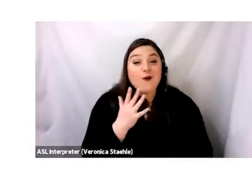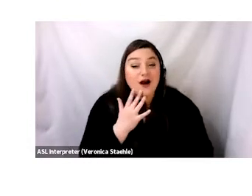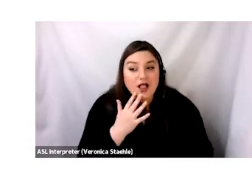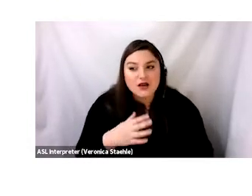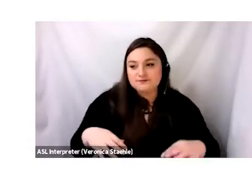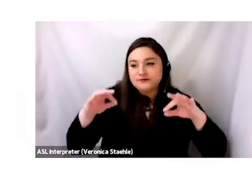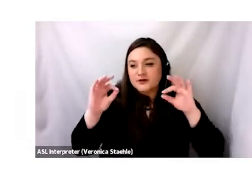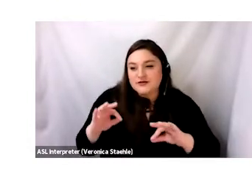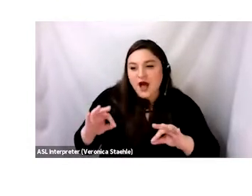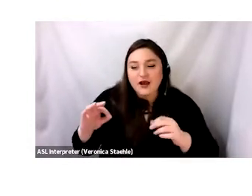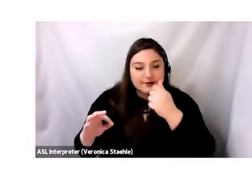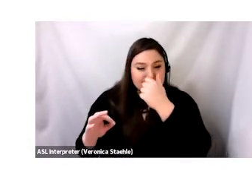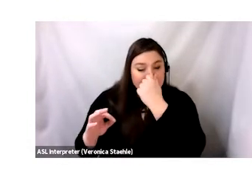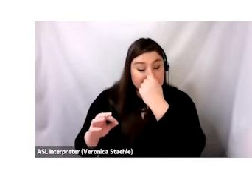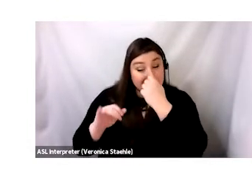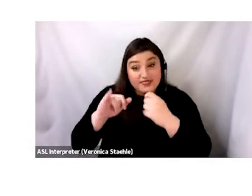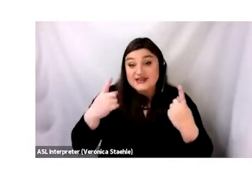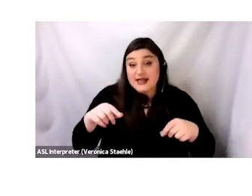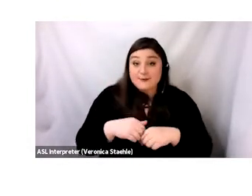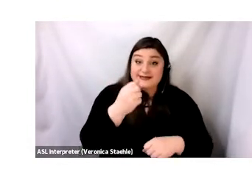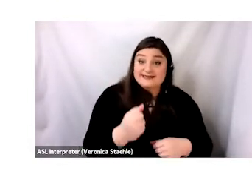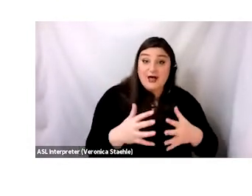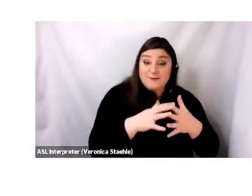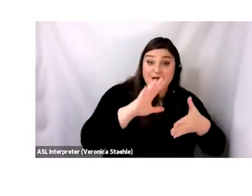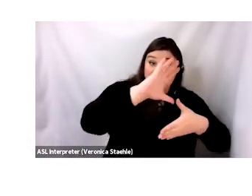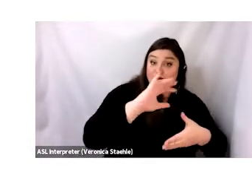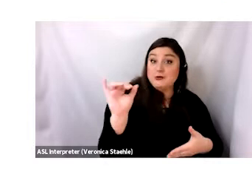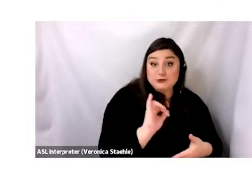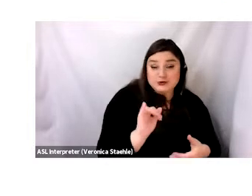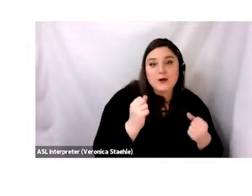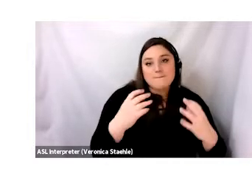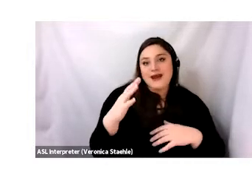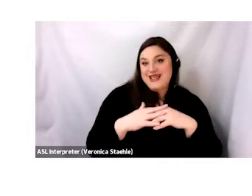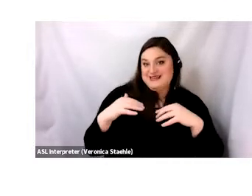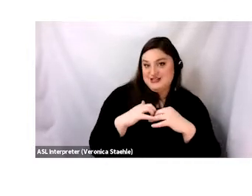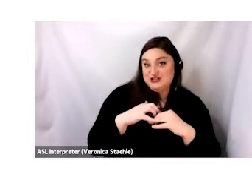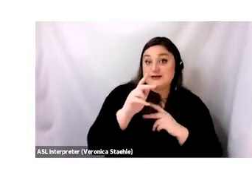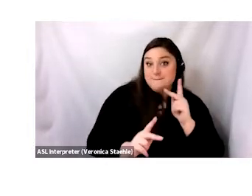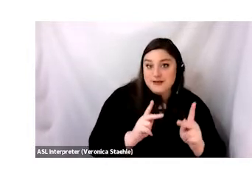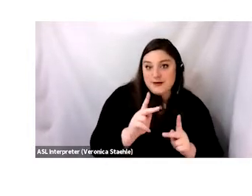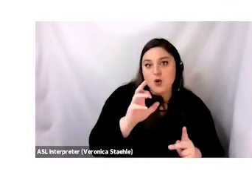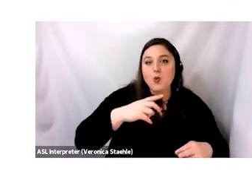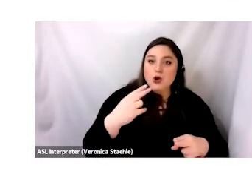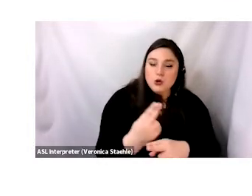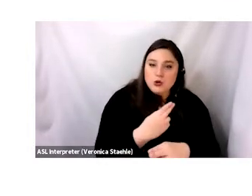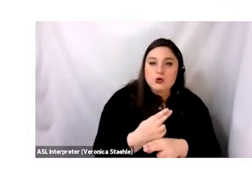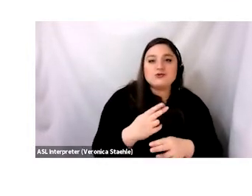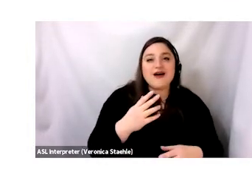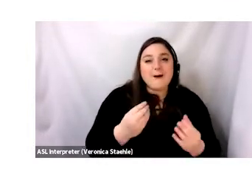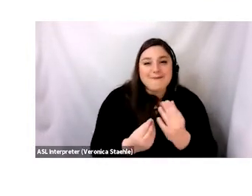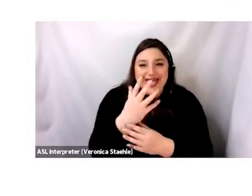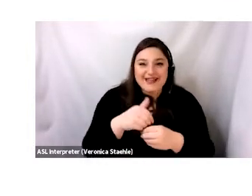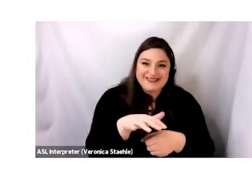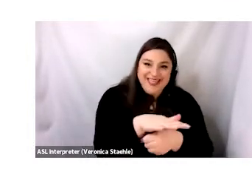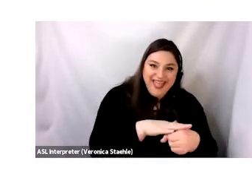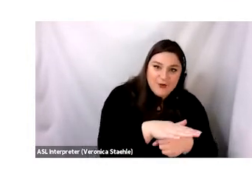across Central and South America as well, that indigenous people are using the plants that grow naturally in their region to dye these